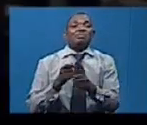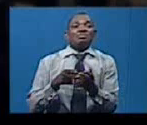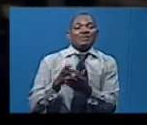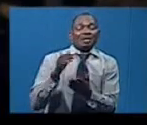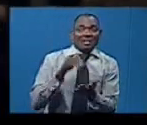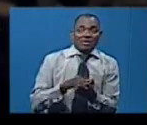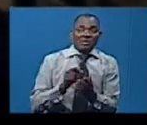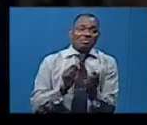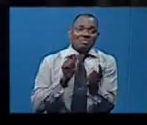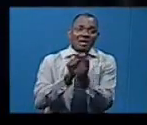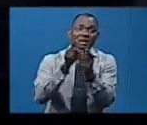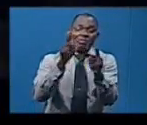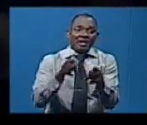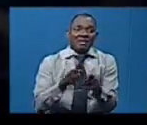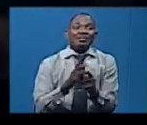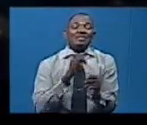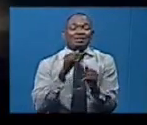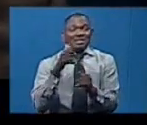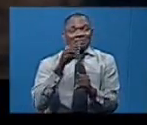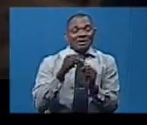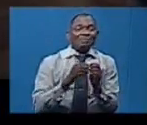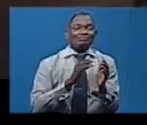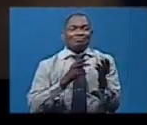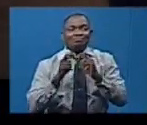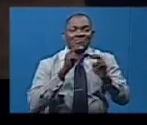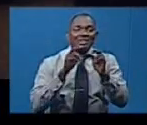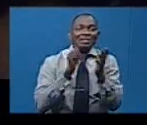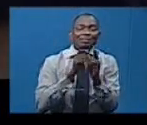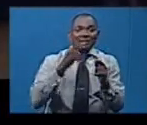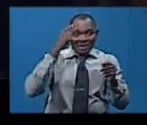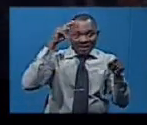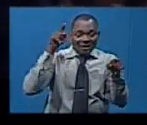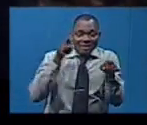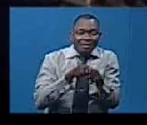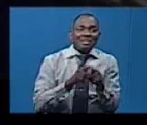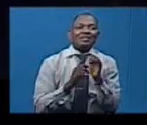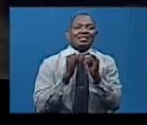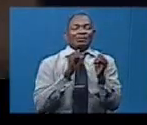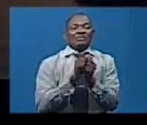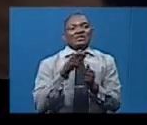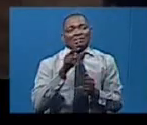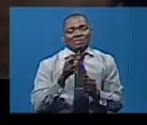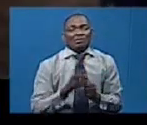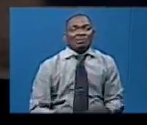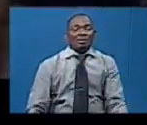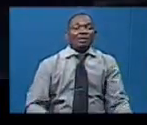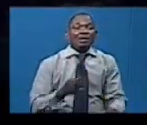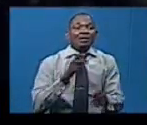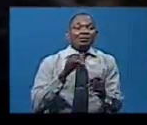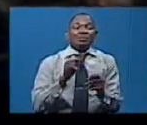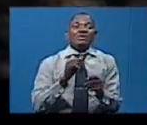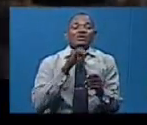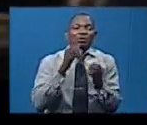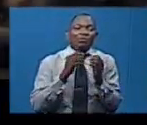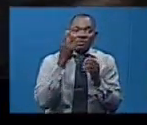fee. We caught up with one of them, and after a 10-minute negotiation, she agreed to grant us an interview on condition that we would